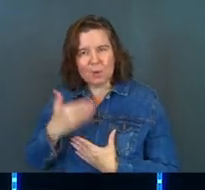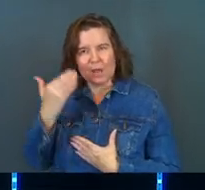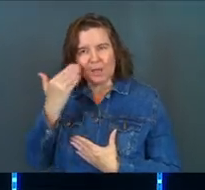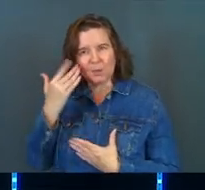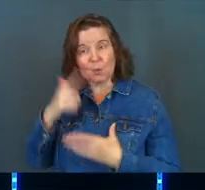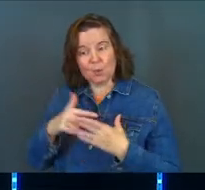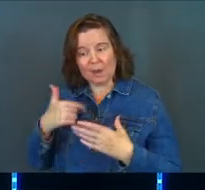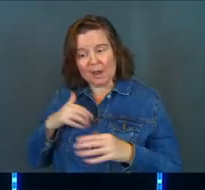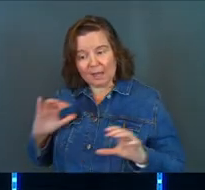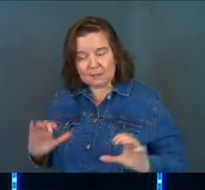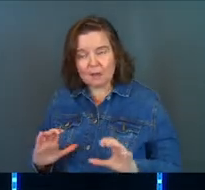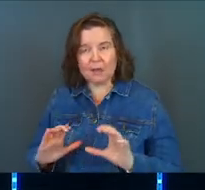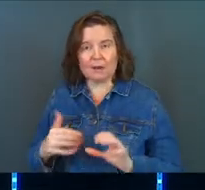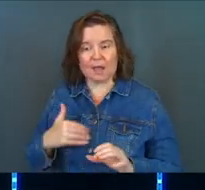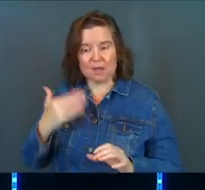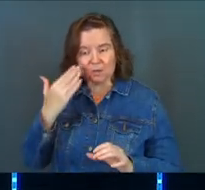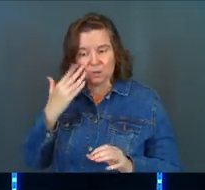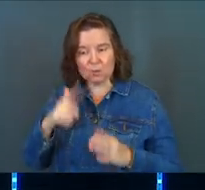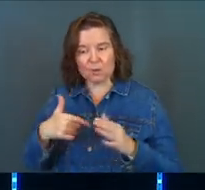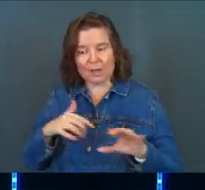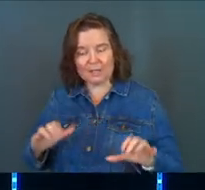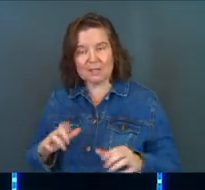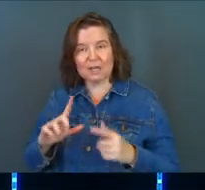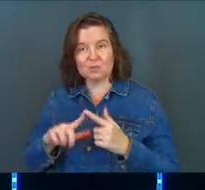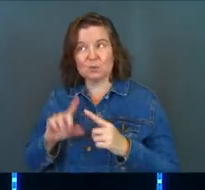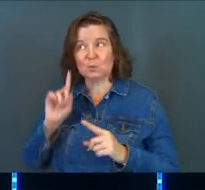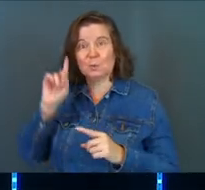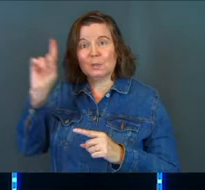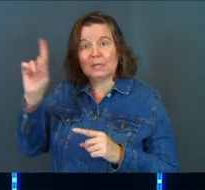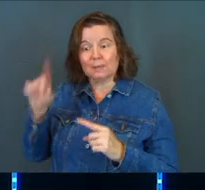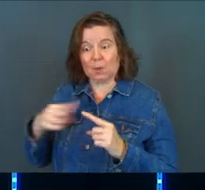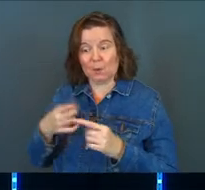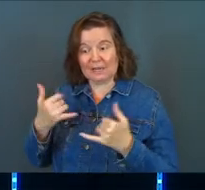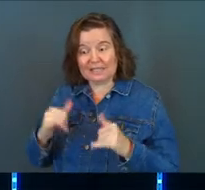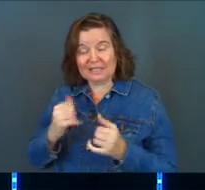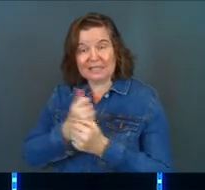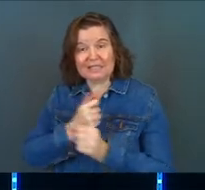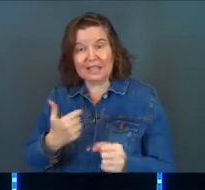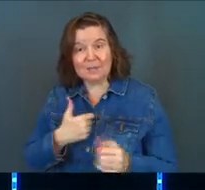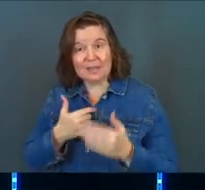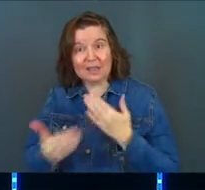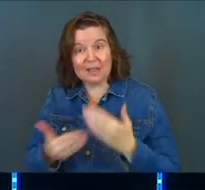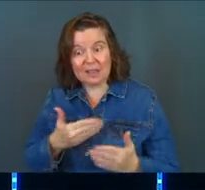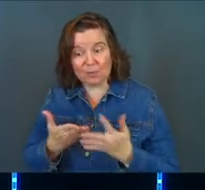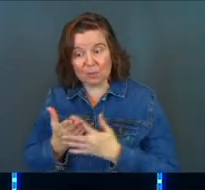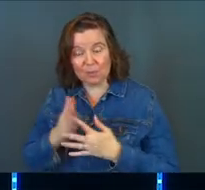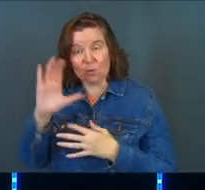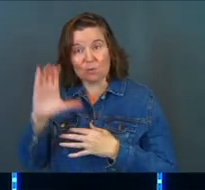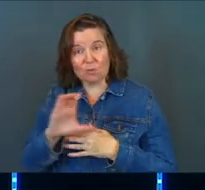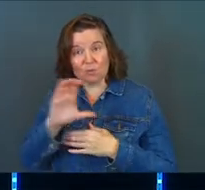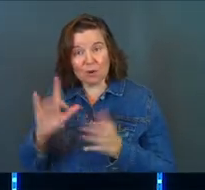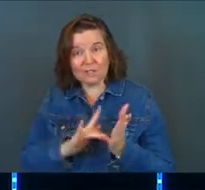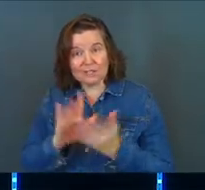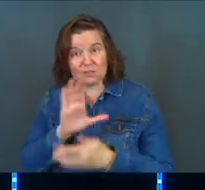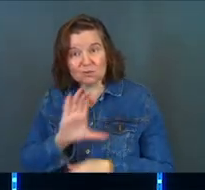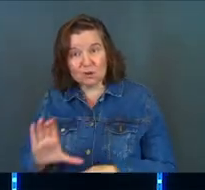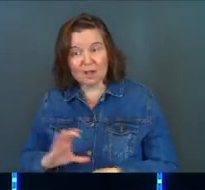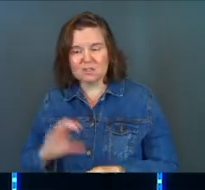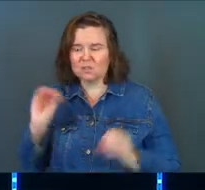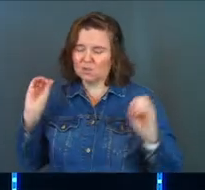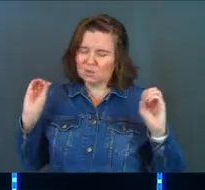knew what I had done. I knew what I had done to him. And when he still saved me by the cross of Jesus